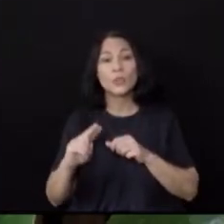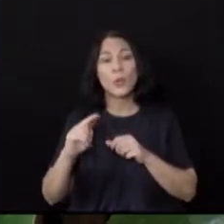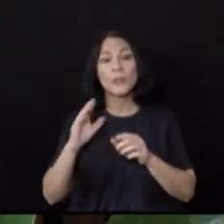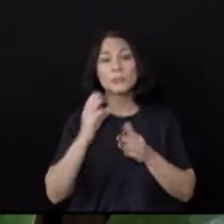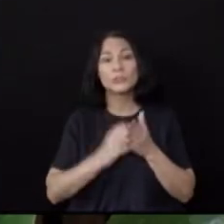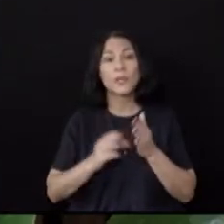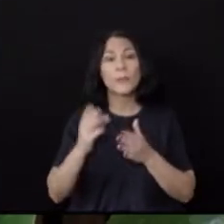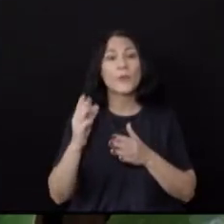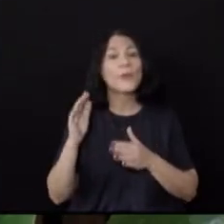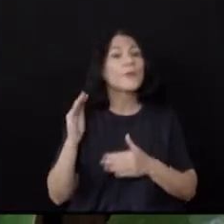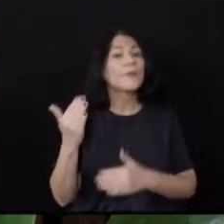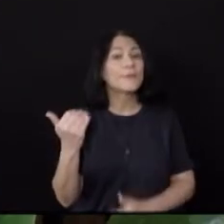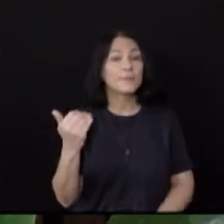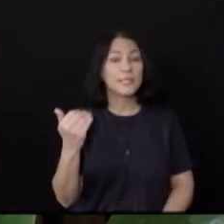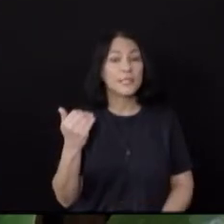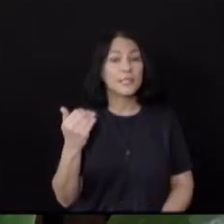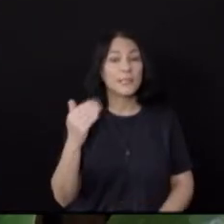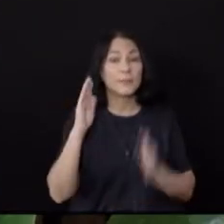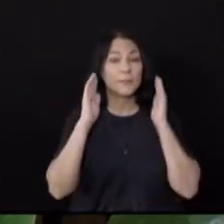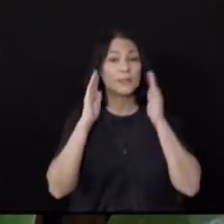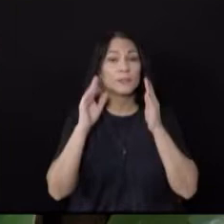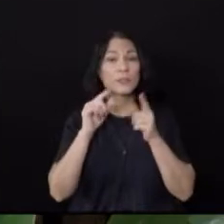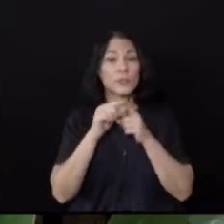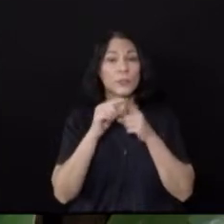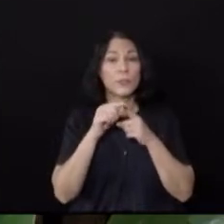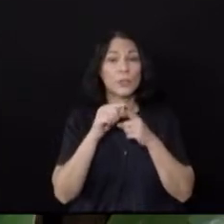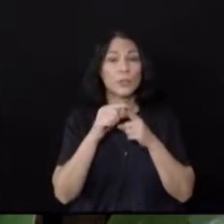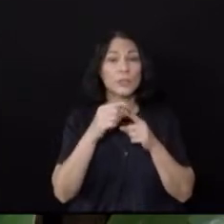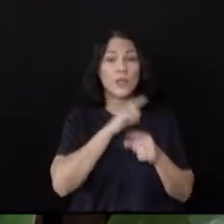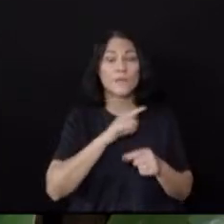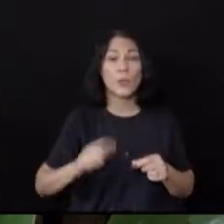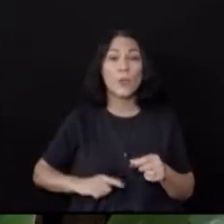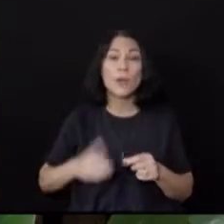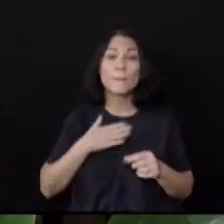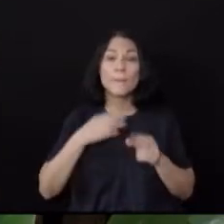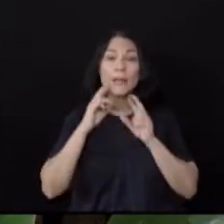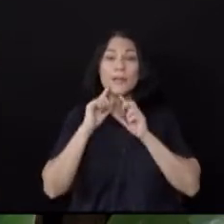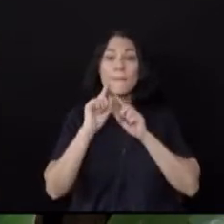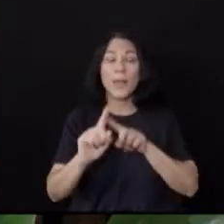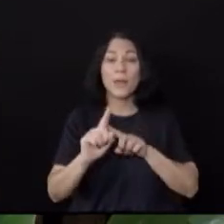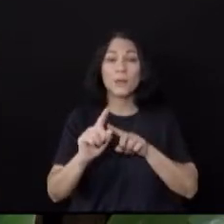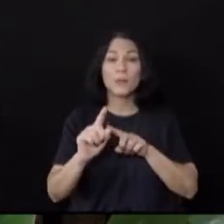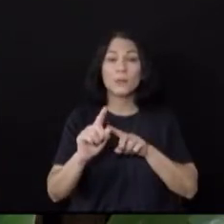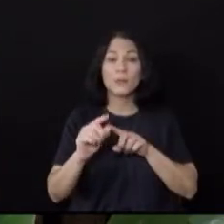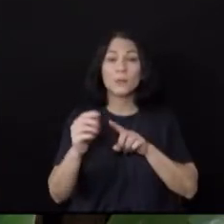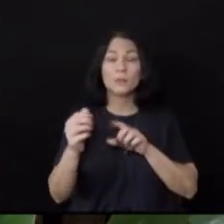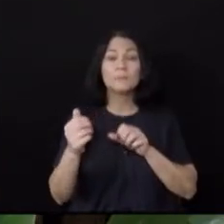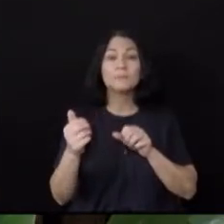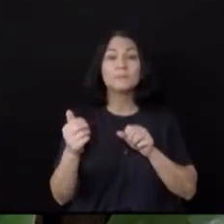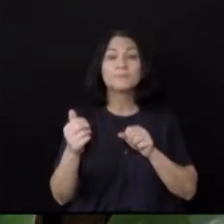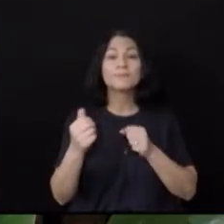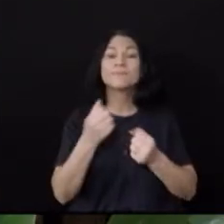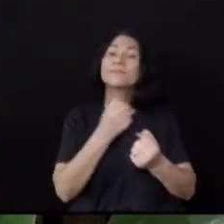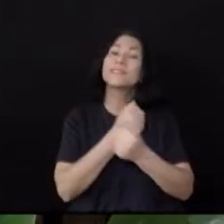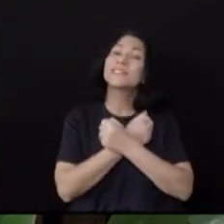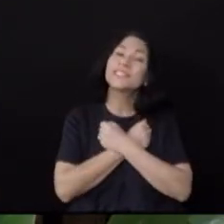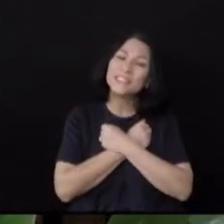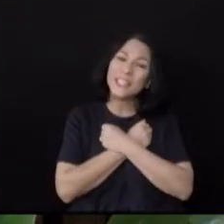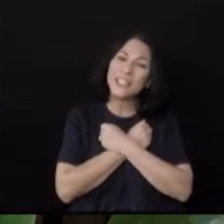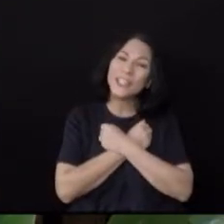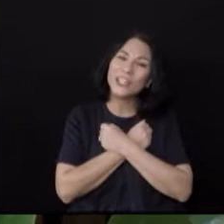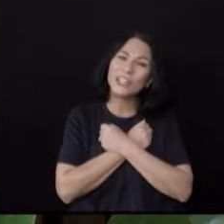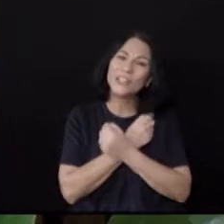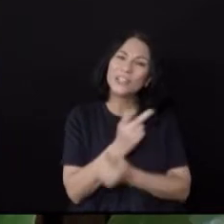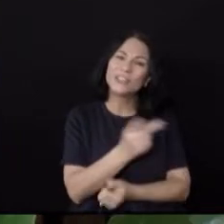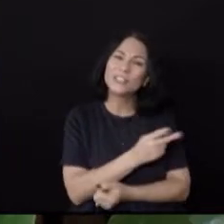15. Hear the words of the Lord when he says, my command is this, love each other as